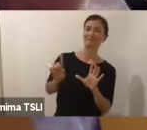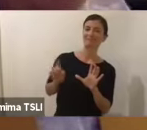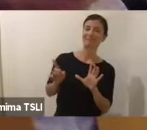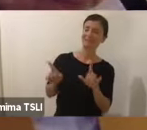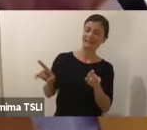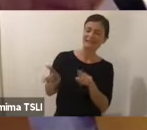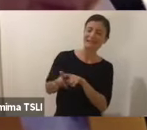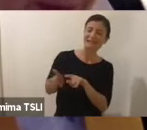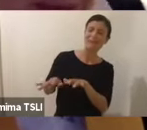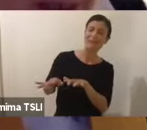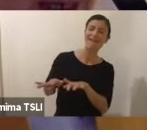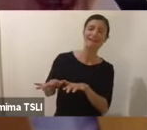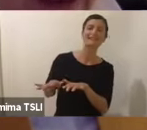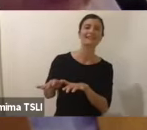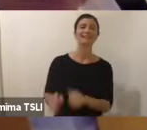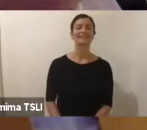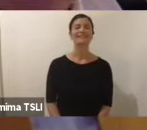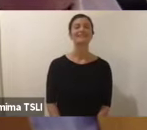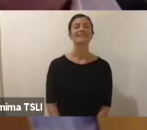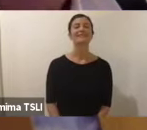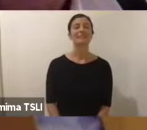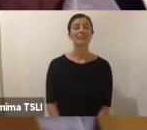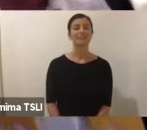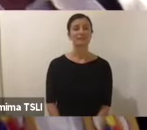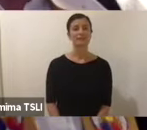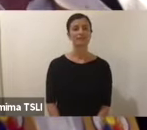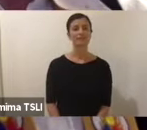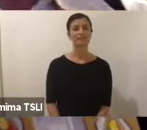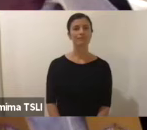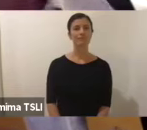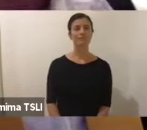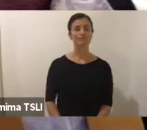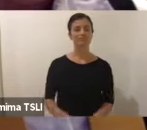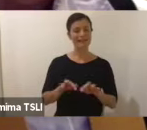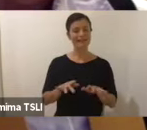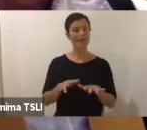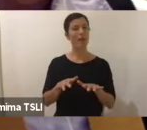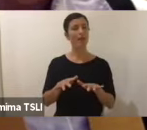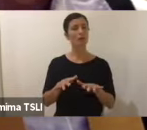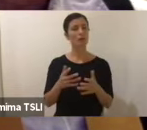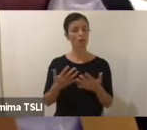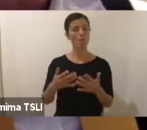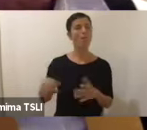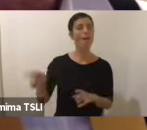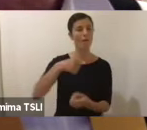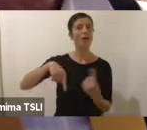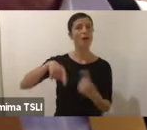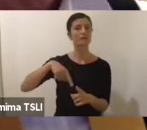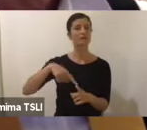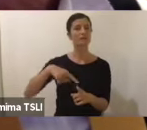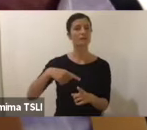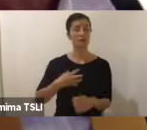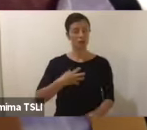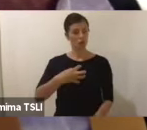from sarika so like many of us i was very shocked by the death of of george floyd and